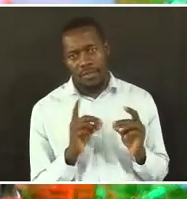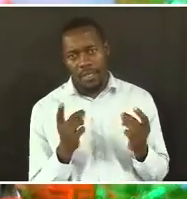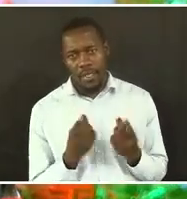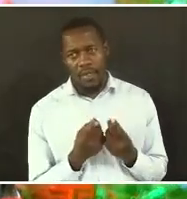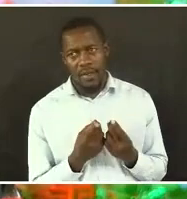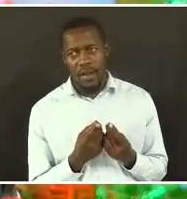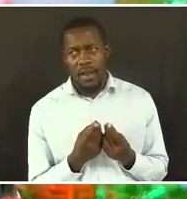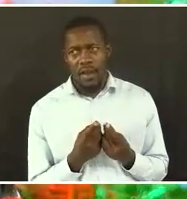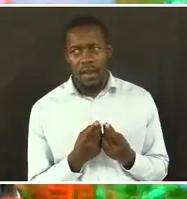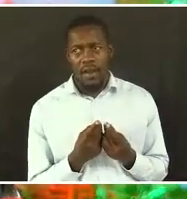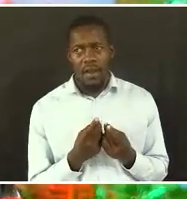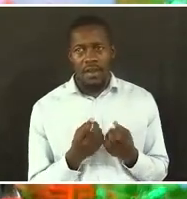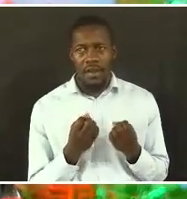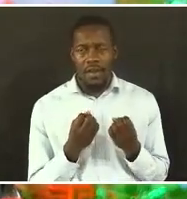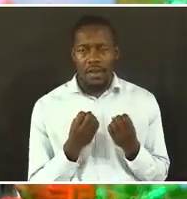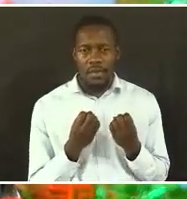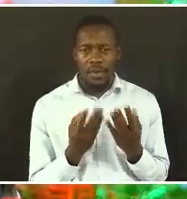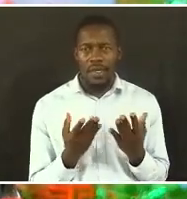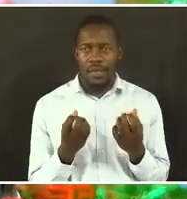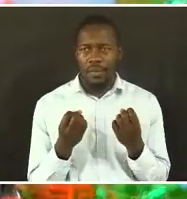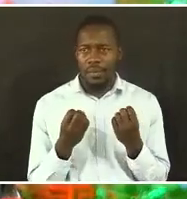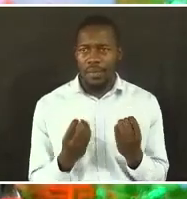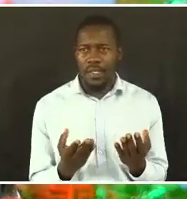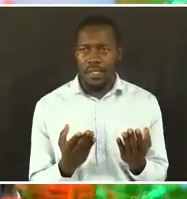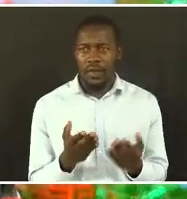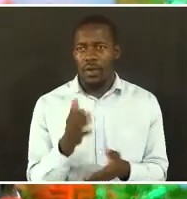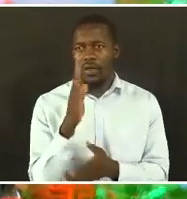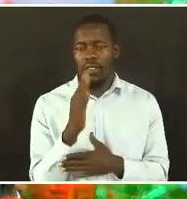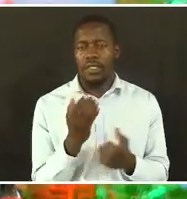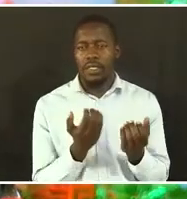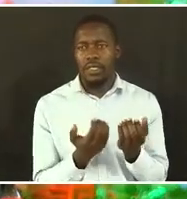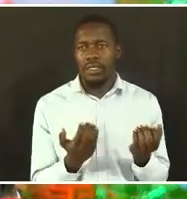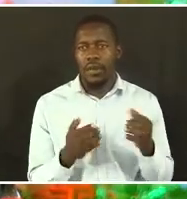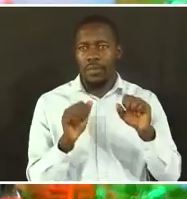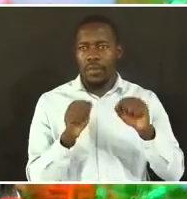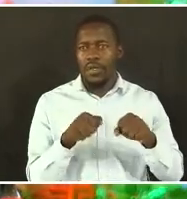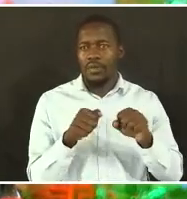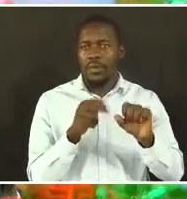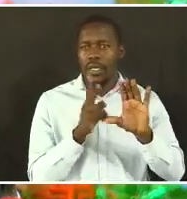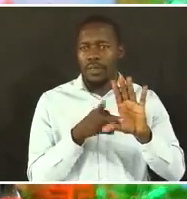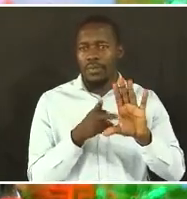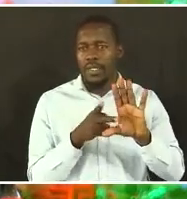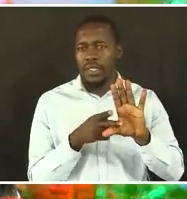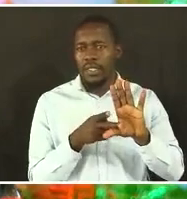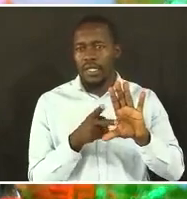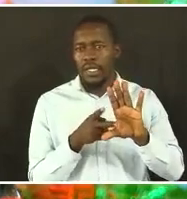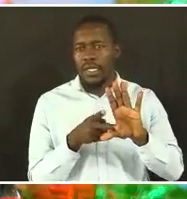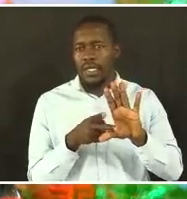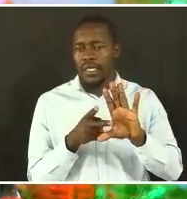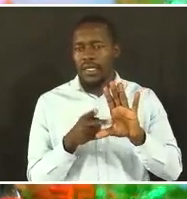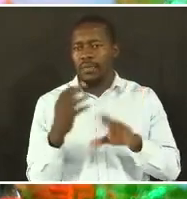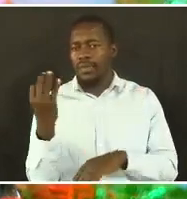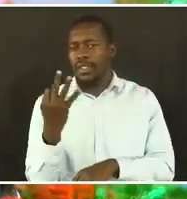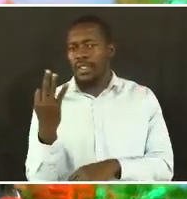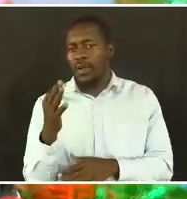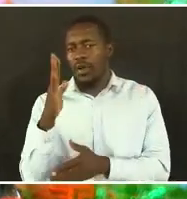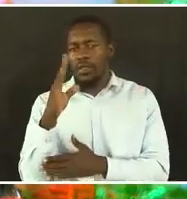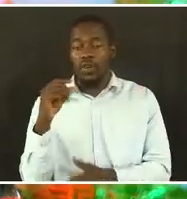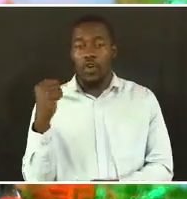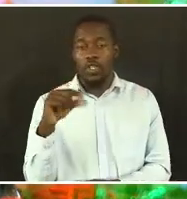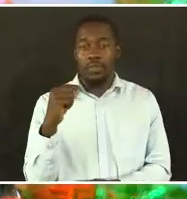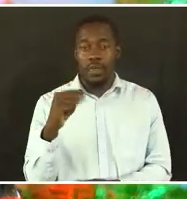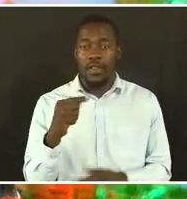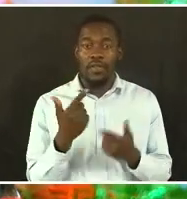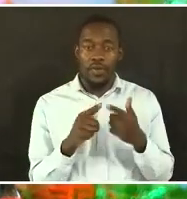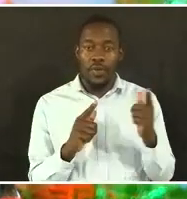of God's children as possible can participate in reaching out to others the gospel of Jesus Christ. But in